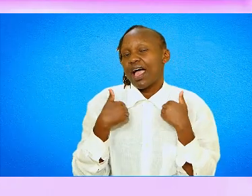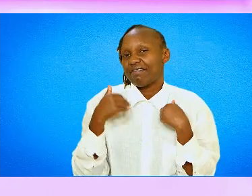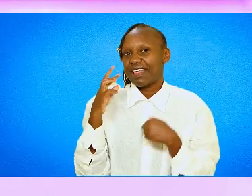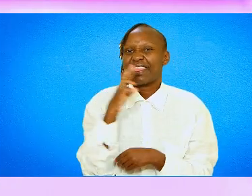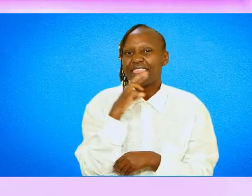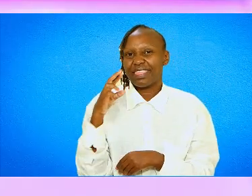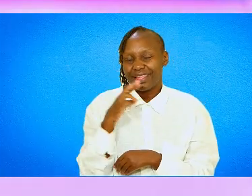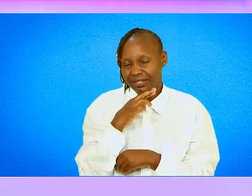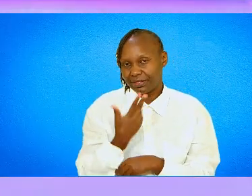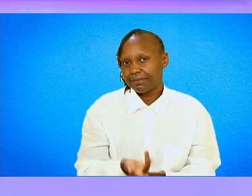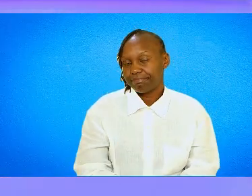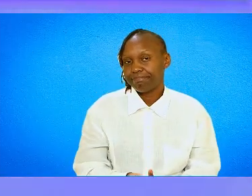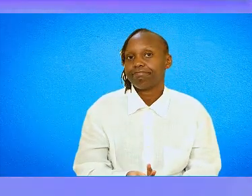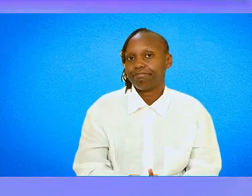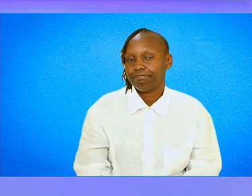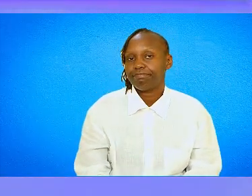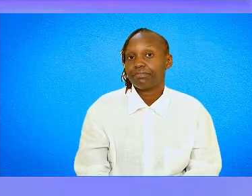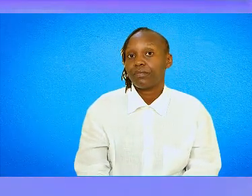risks, like